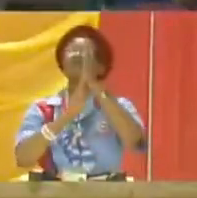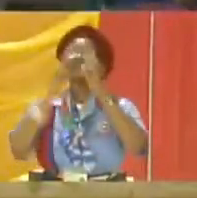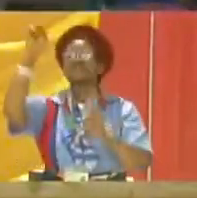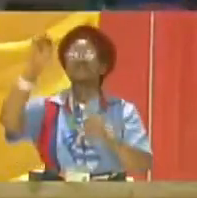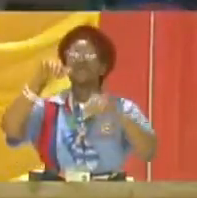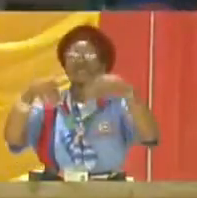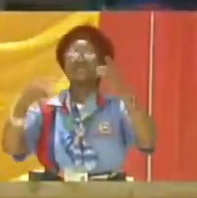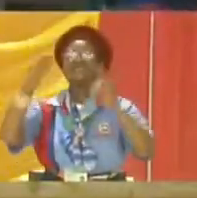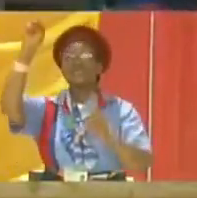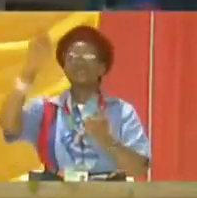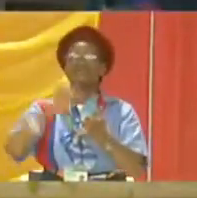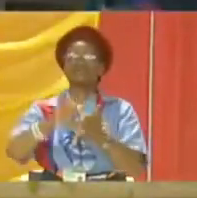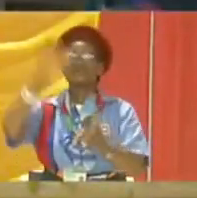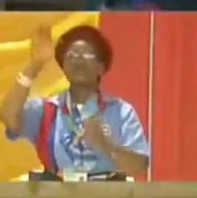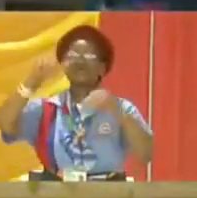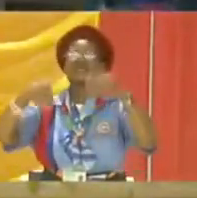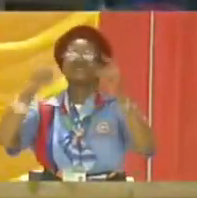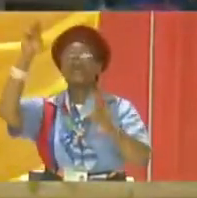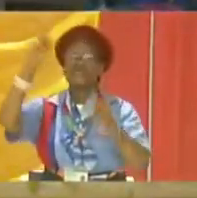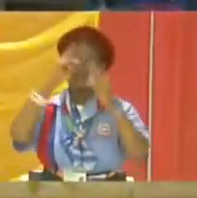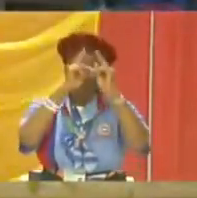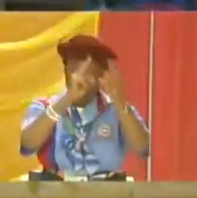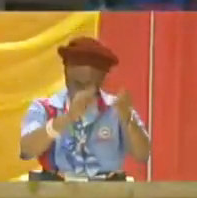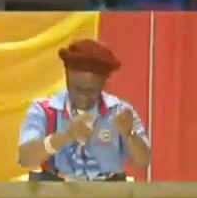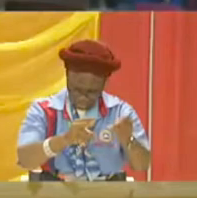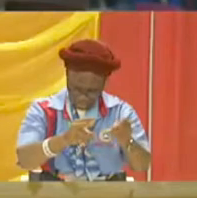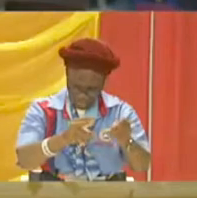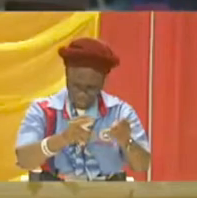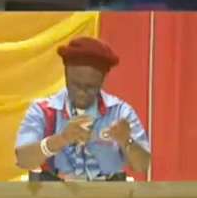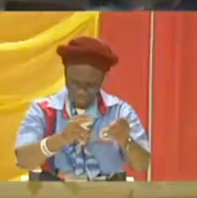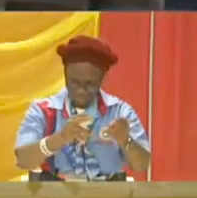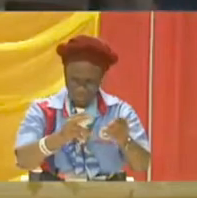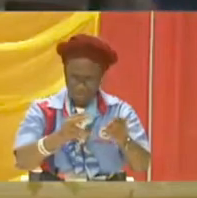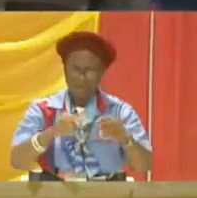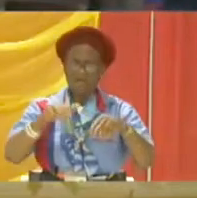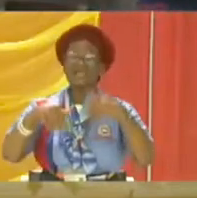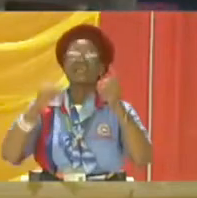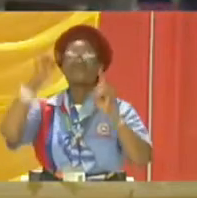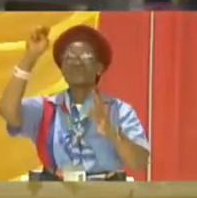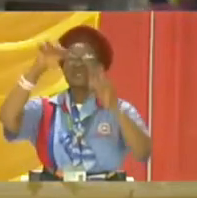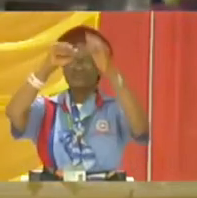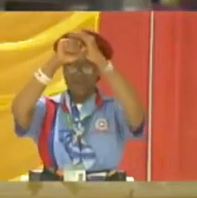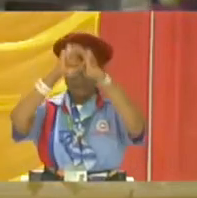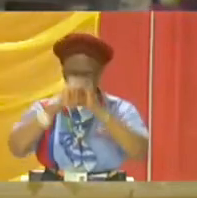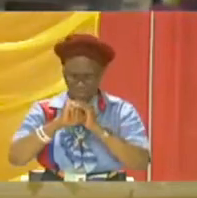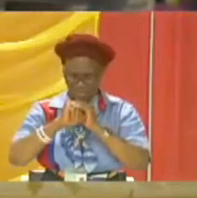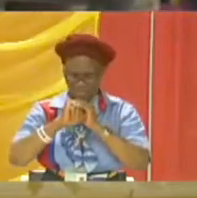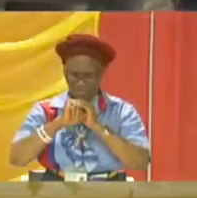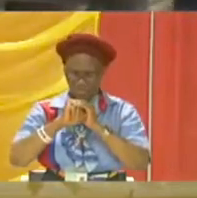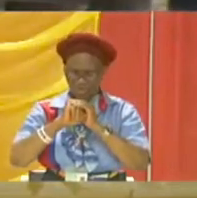Give Him glory. Give Him honor. Give Him adoration.